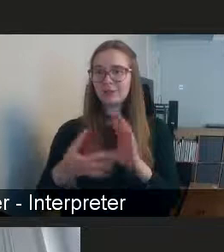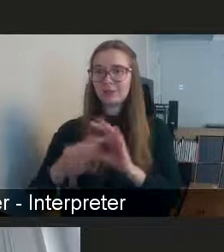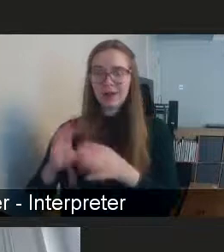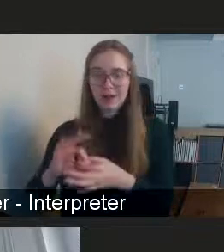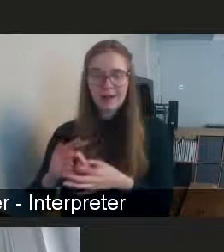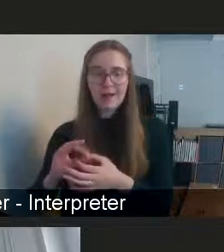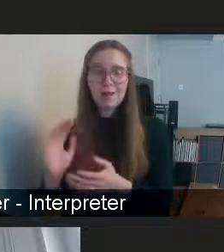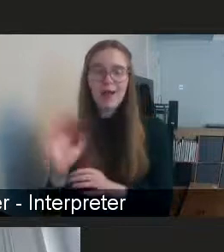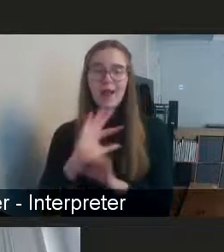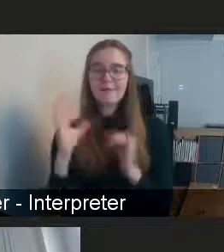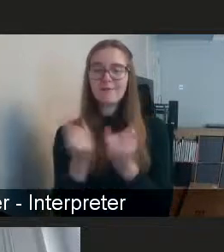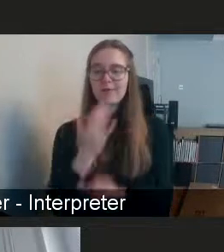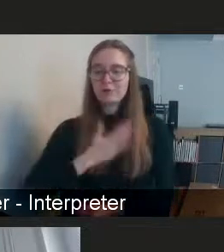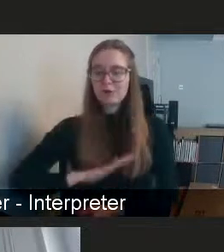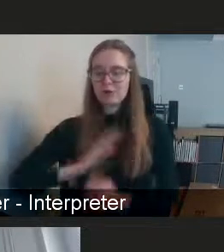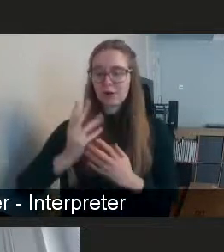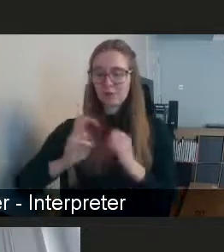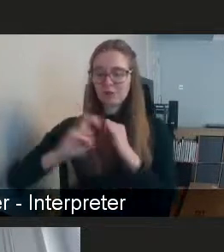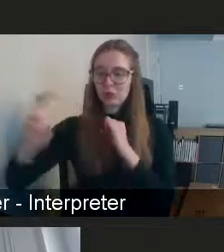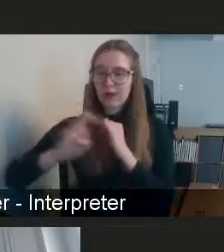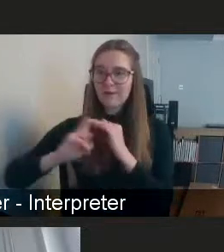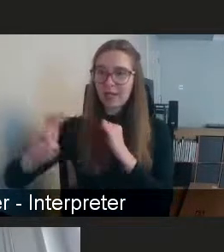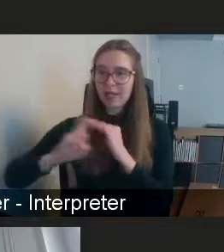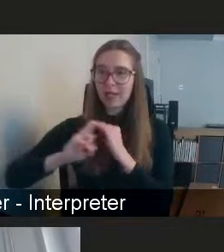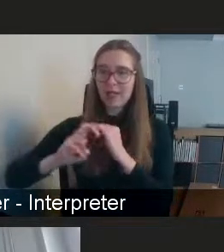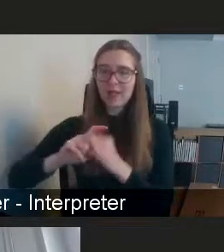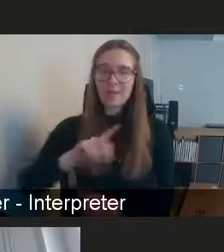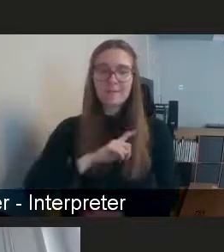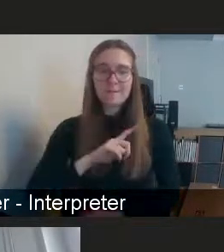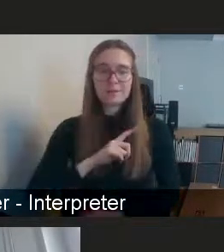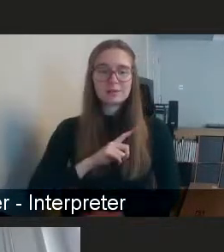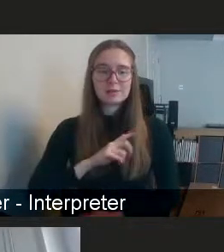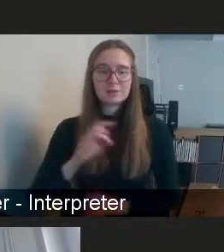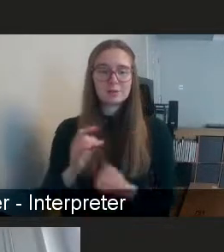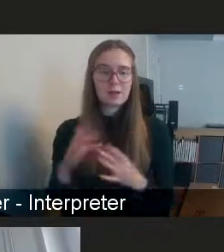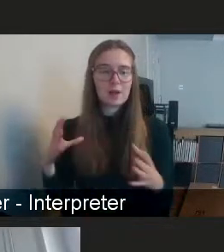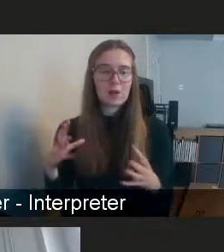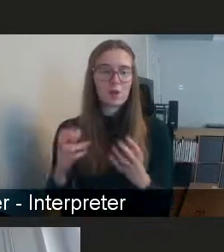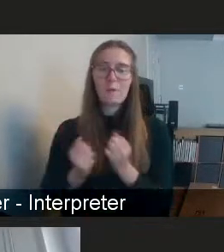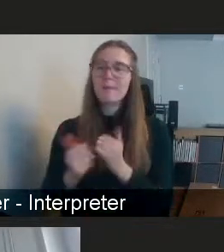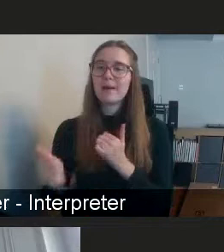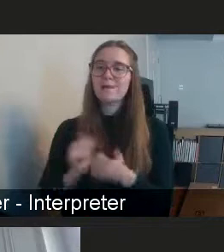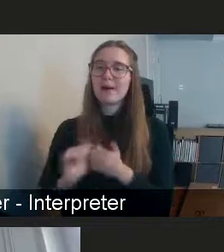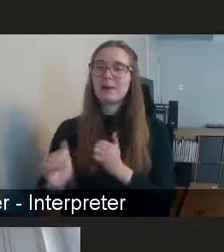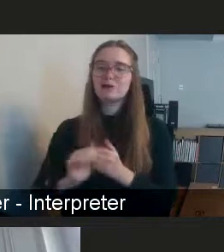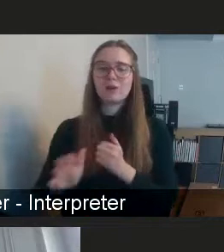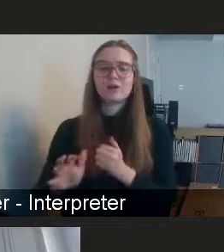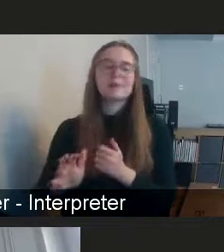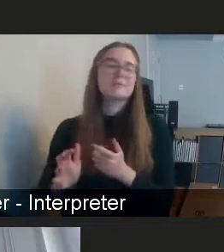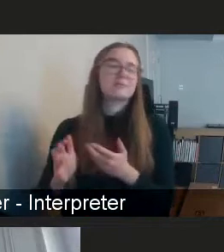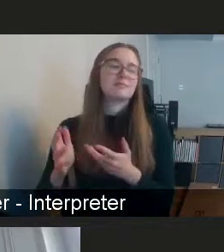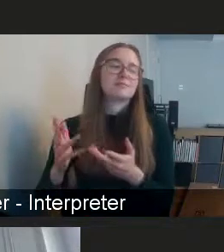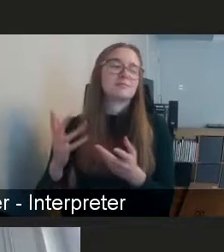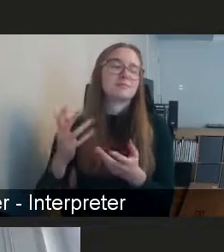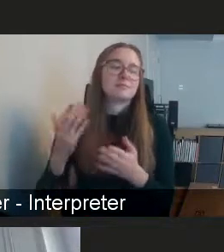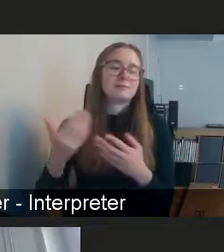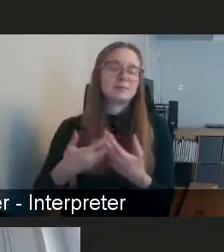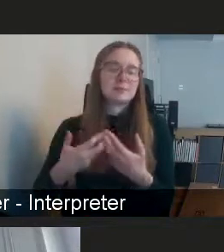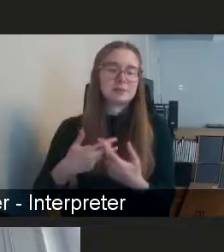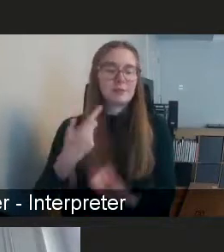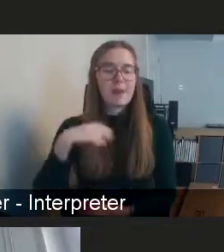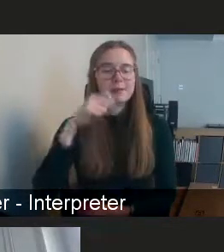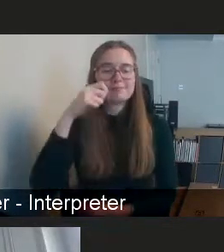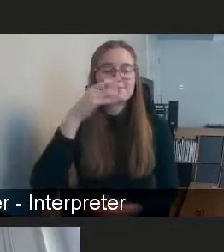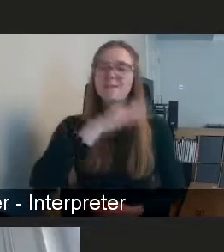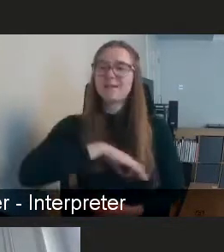which needed to travel thousands of miles just because we let go of our manufacturing facility. So from putting my investment hat on there,